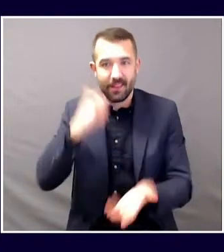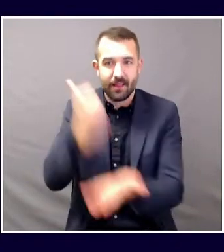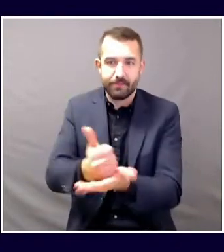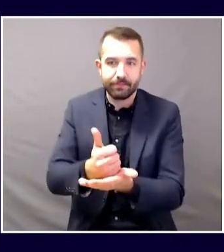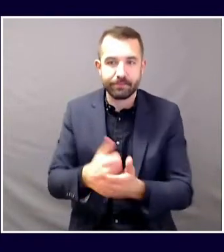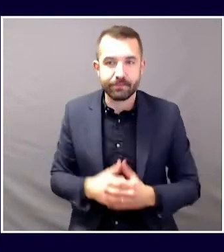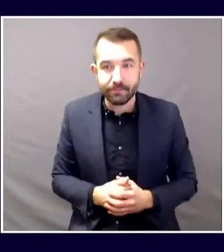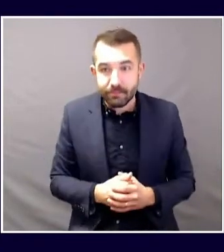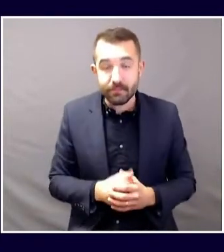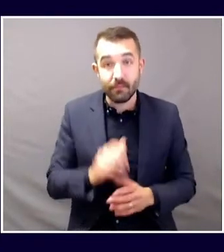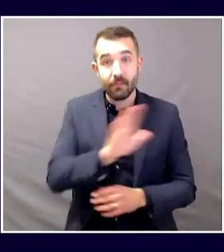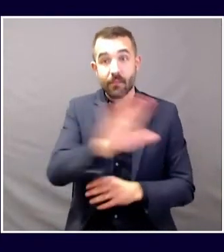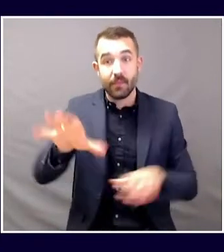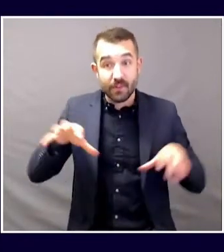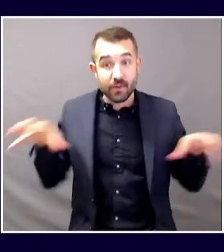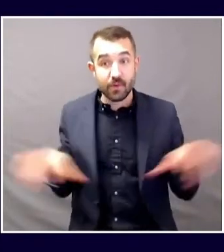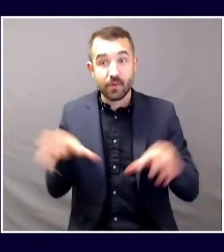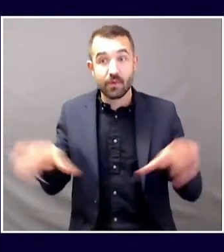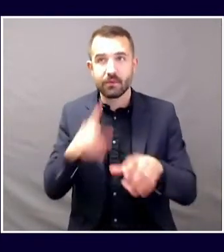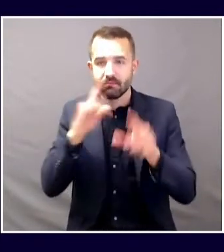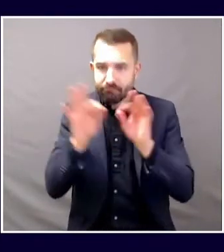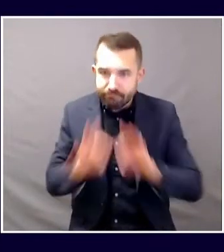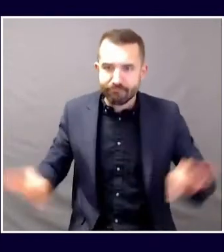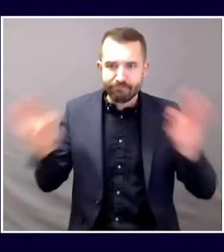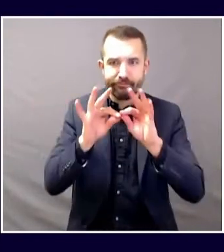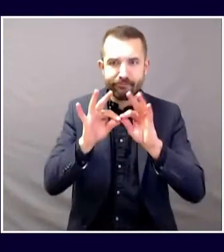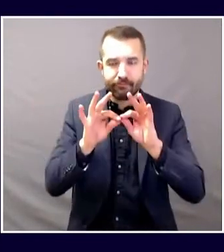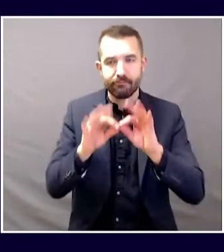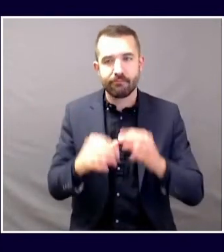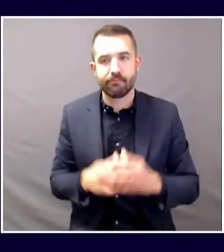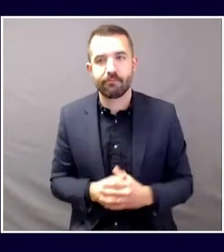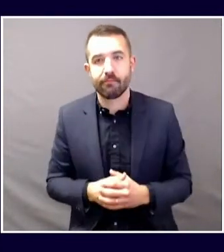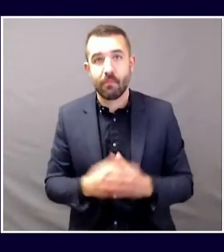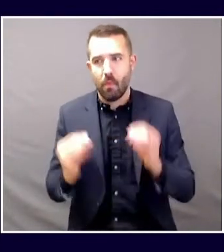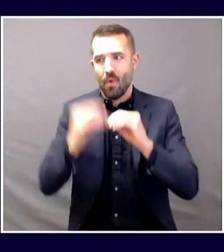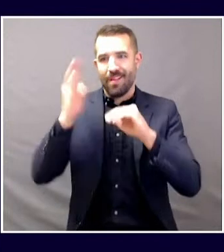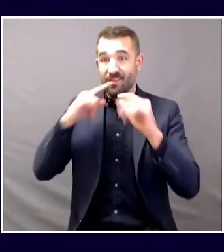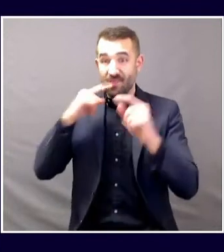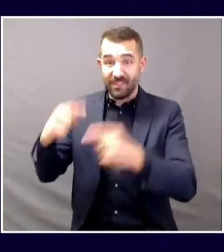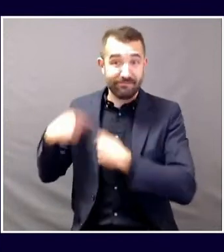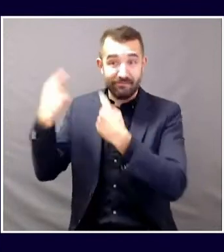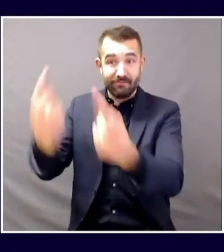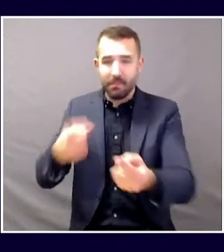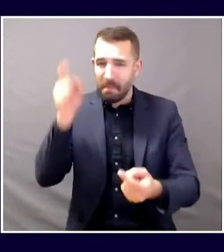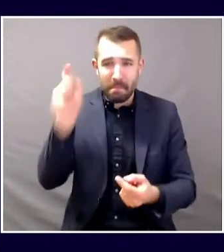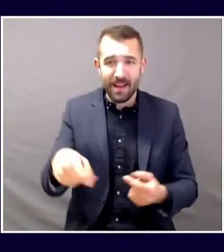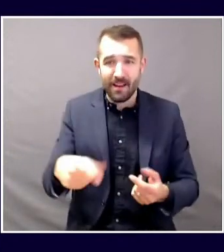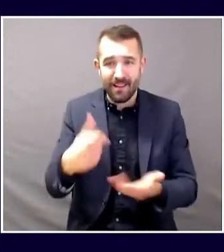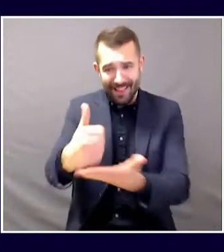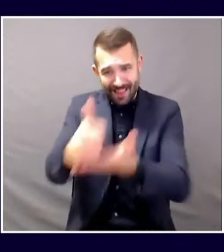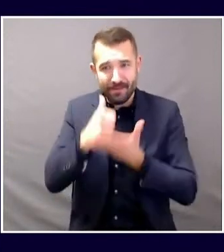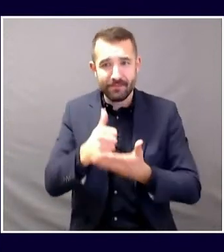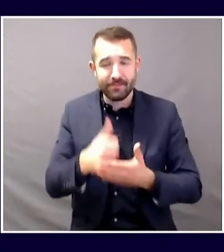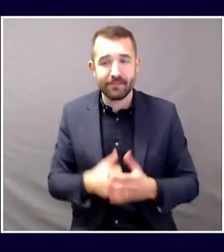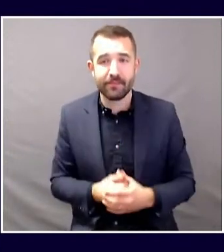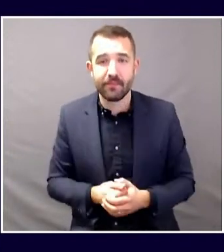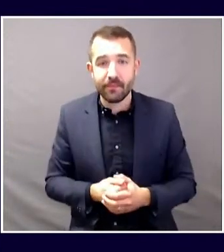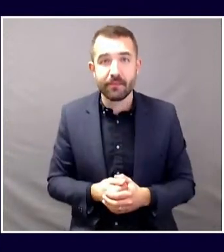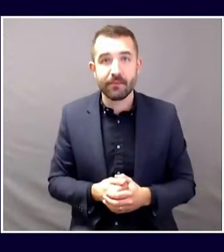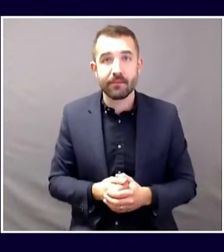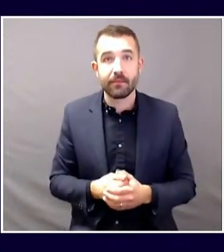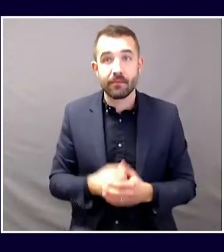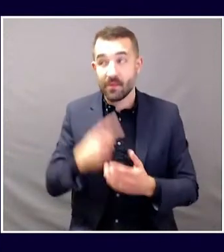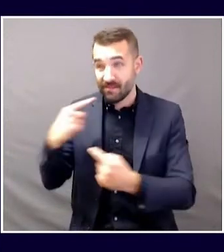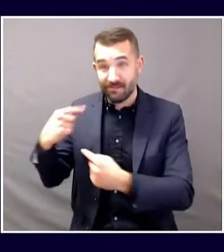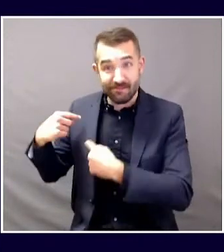you realize, and almost certainly more than they ever have. We've talked about at length in these briefings over the last